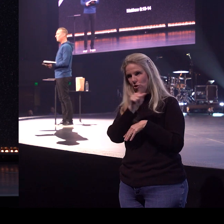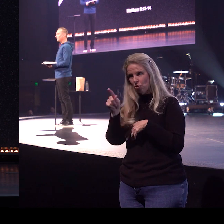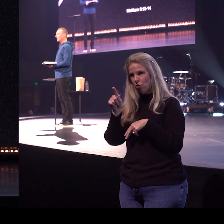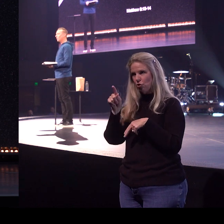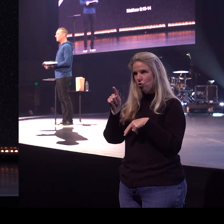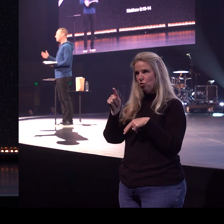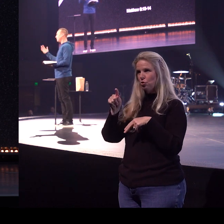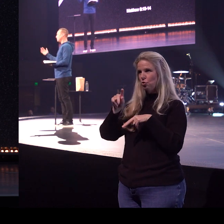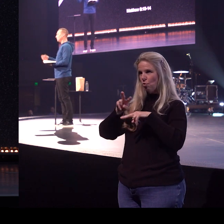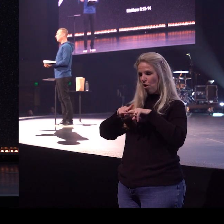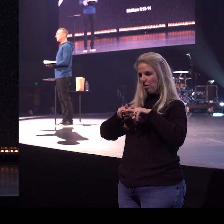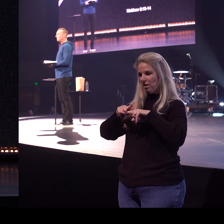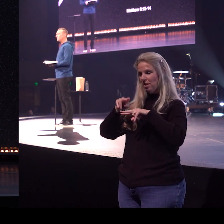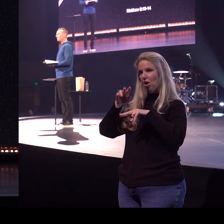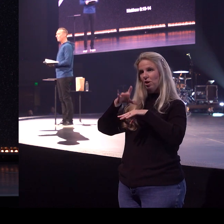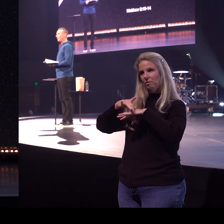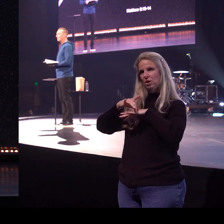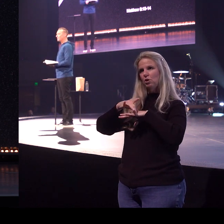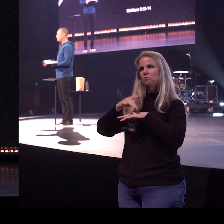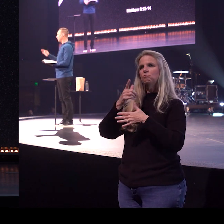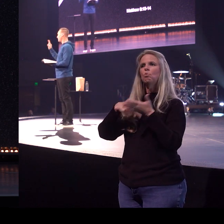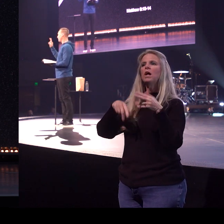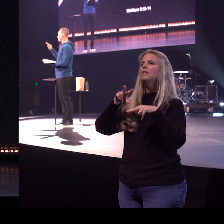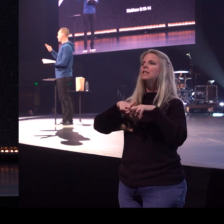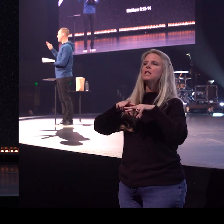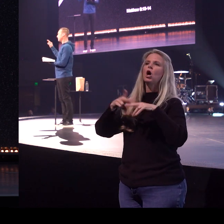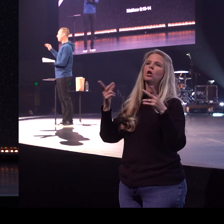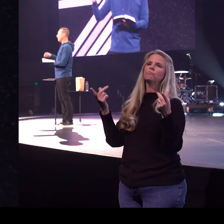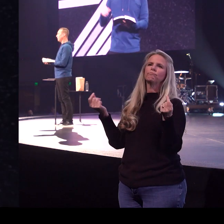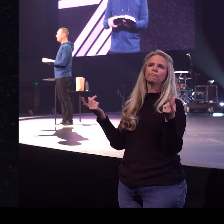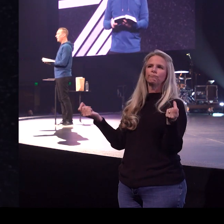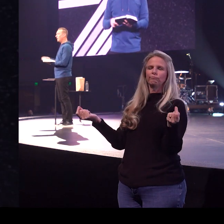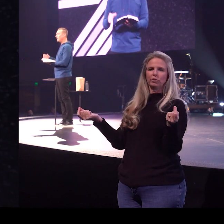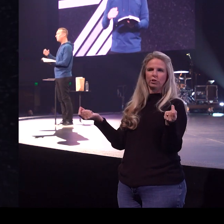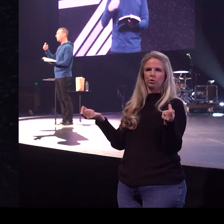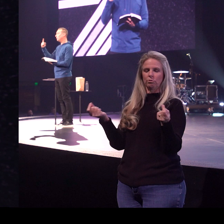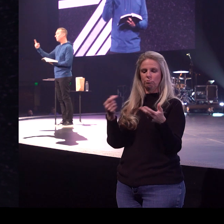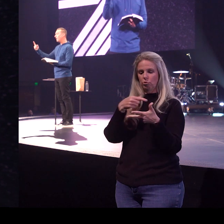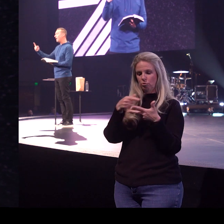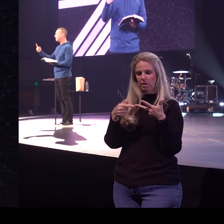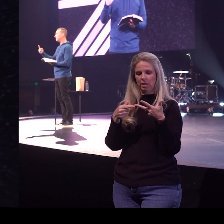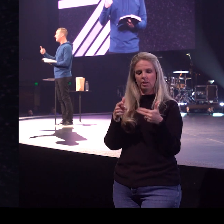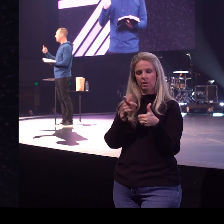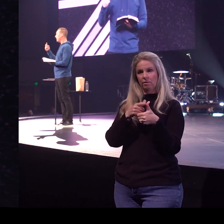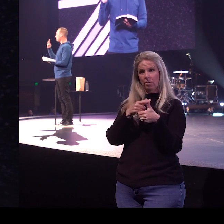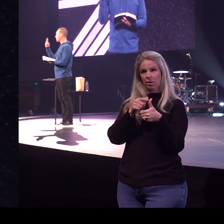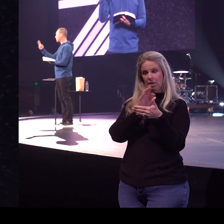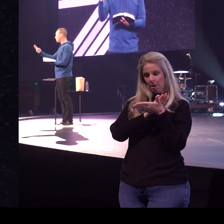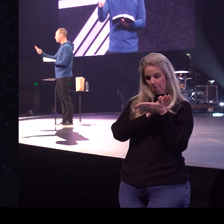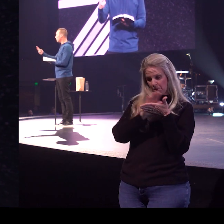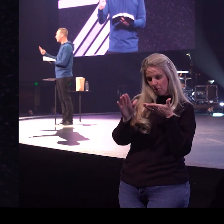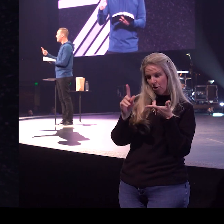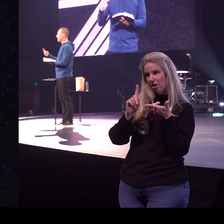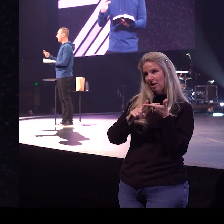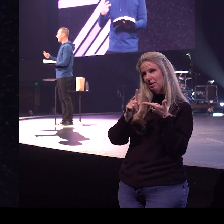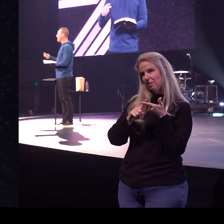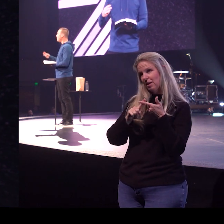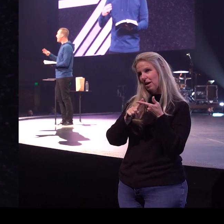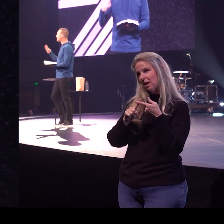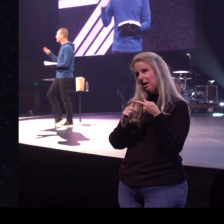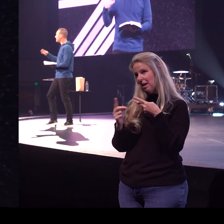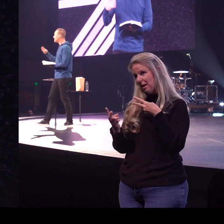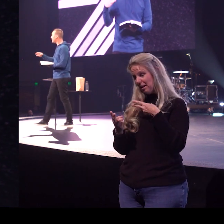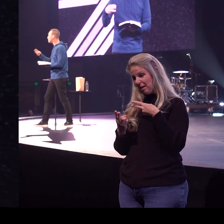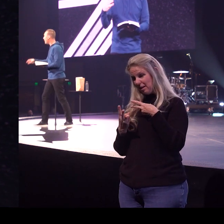earth. What does salt do? Salt does three things primarily, right? It purifies, it preserves, and